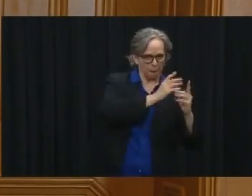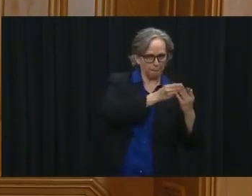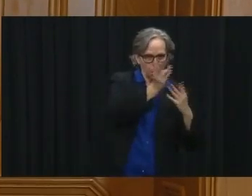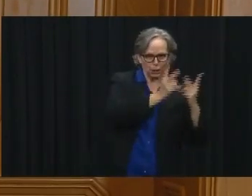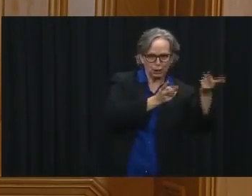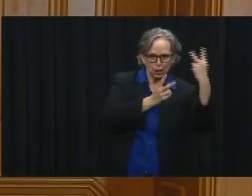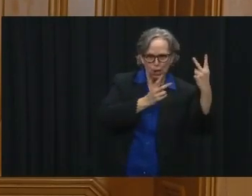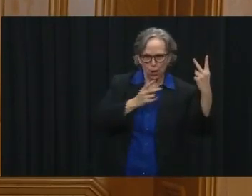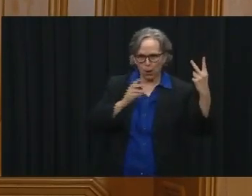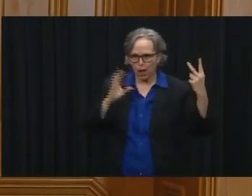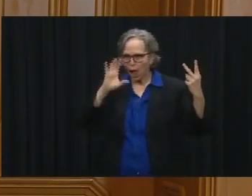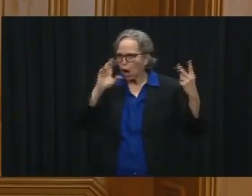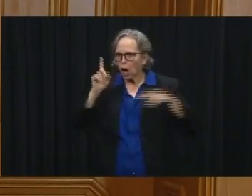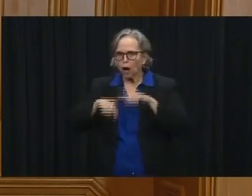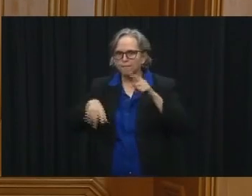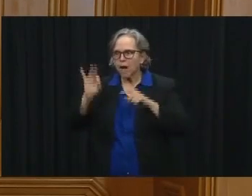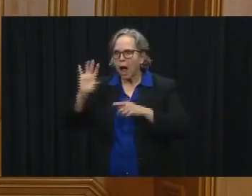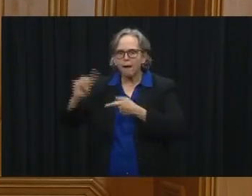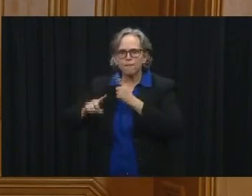around.